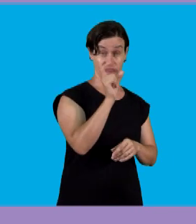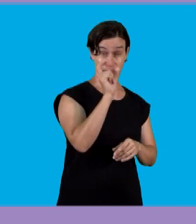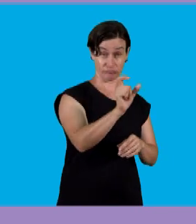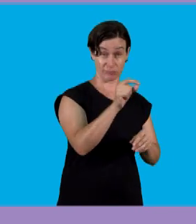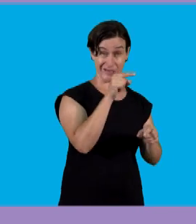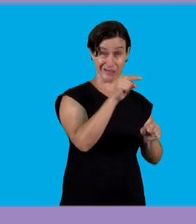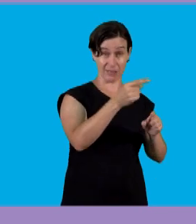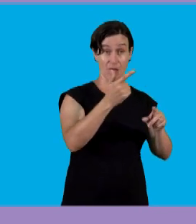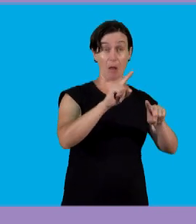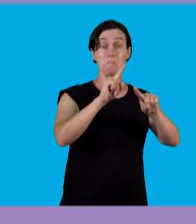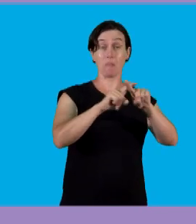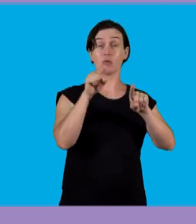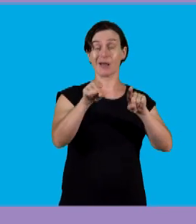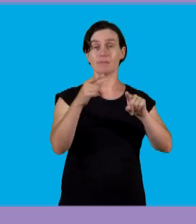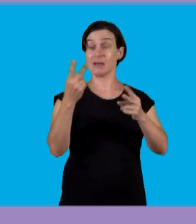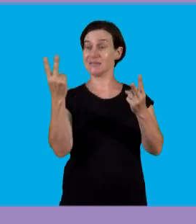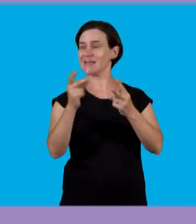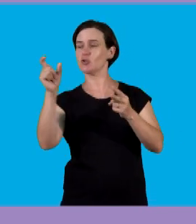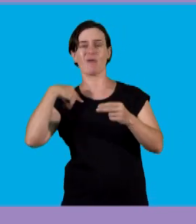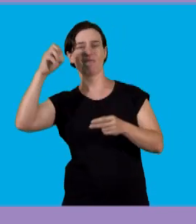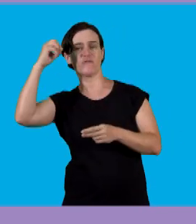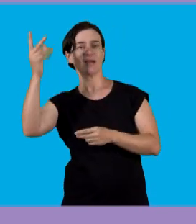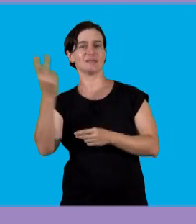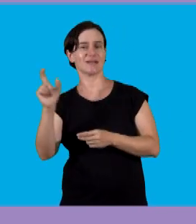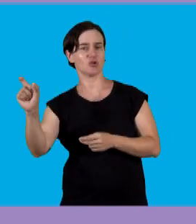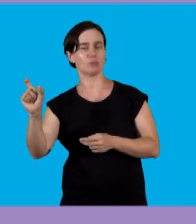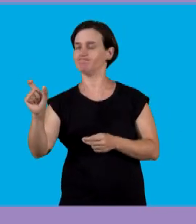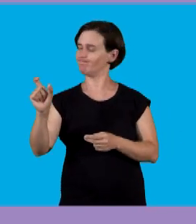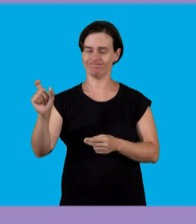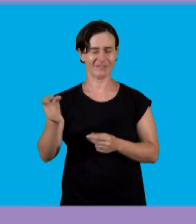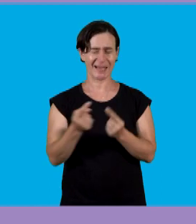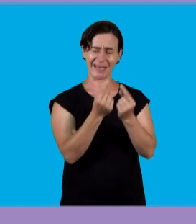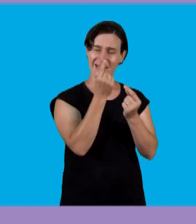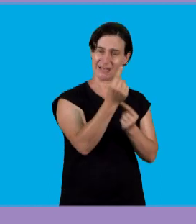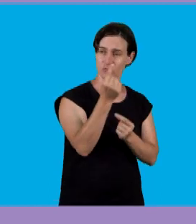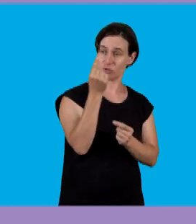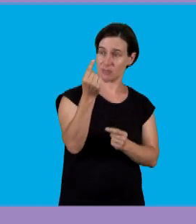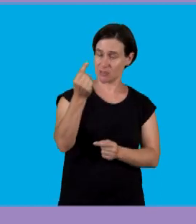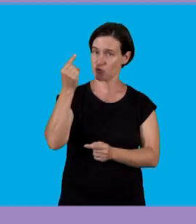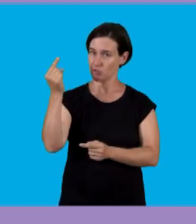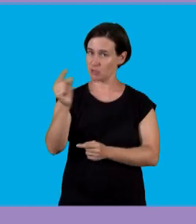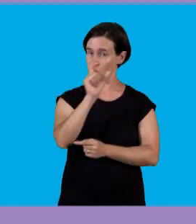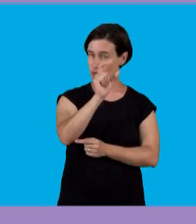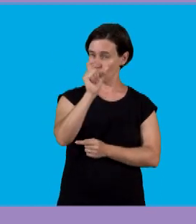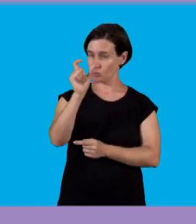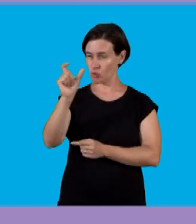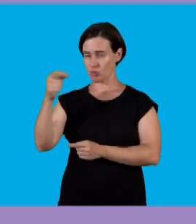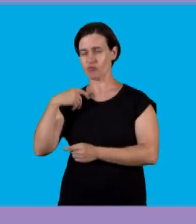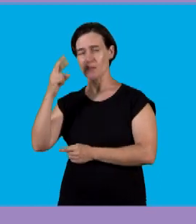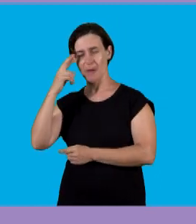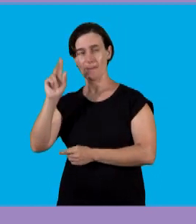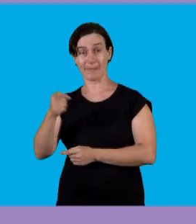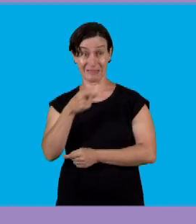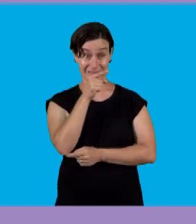binomial and not the second term. Remember to make sure that each term of that binomial